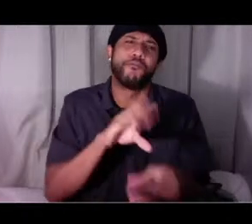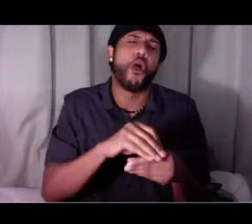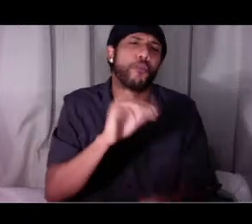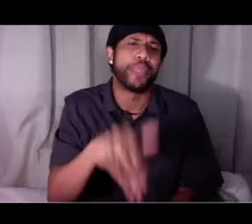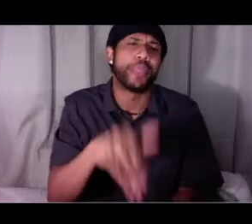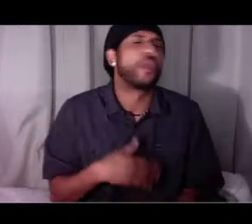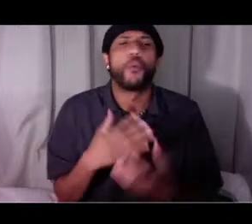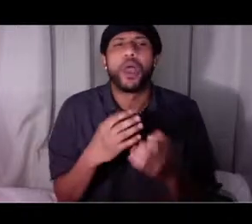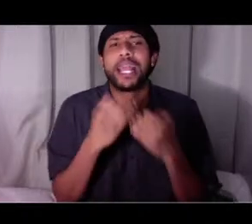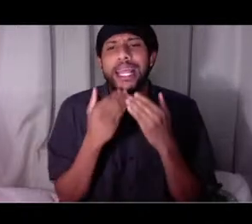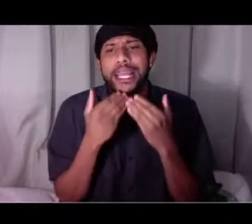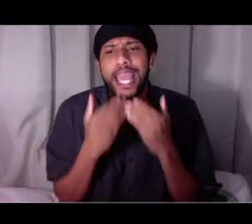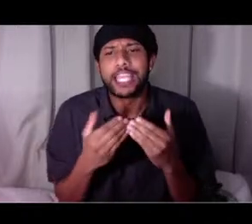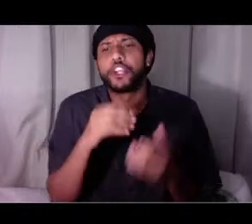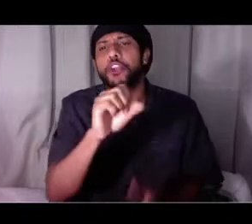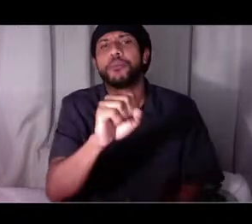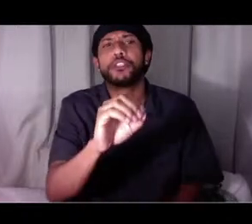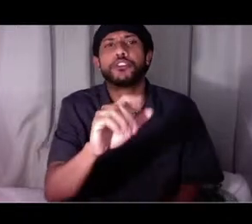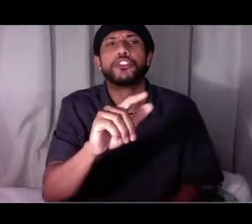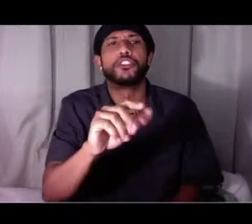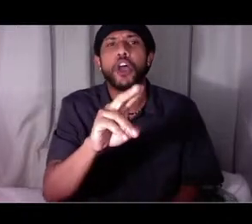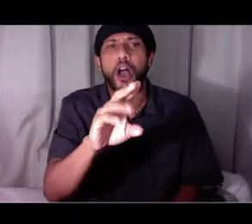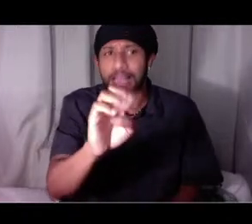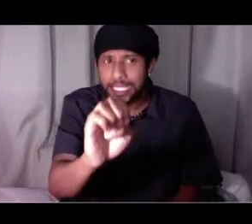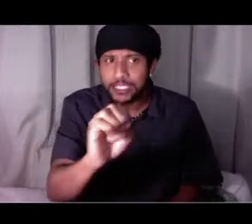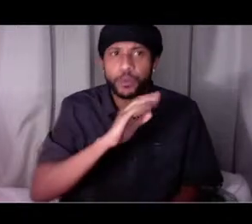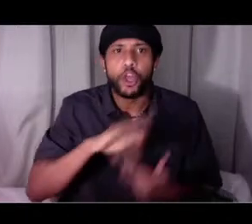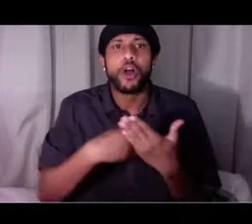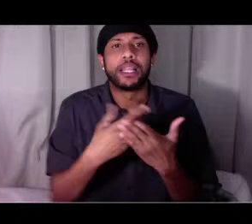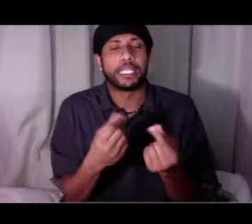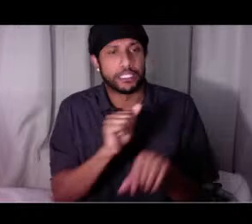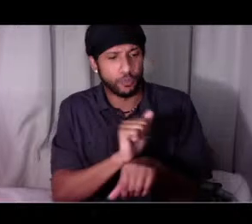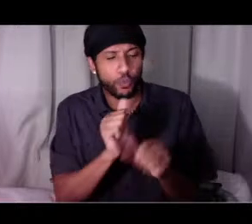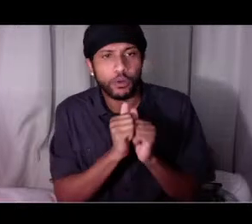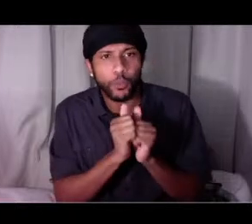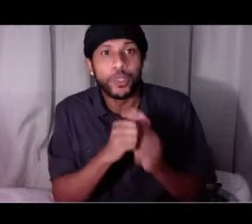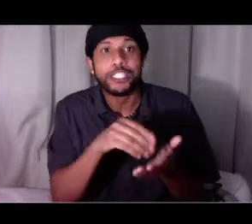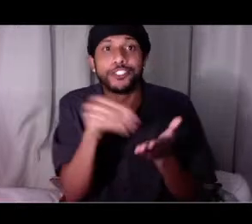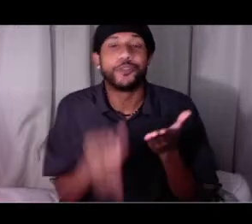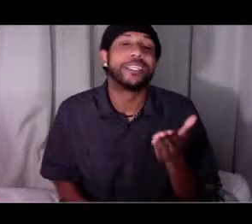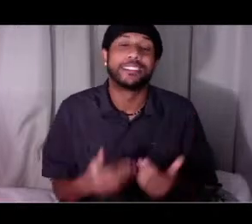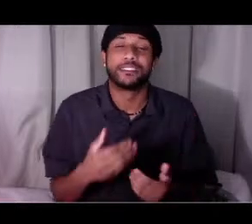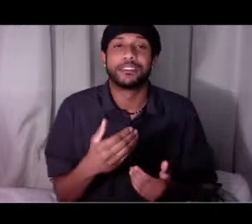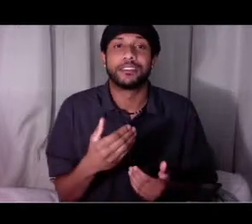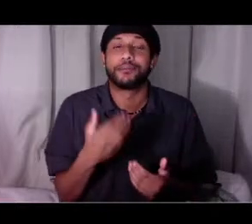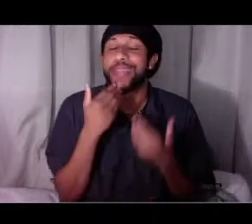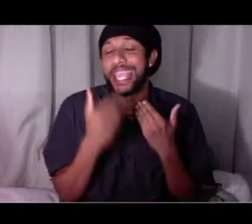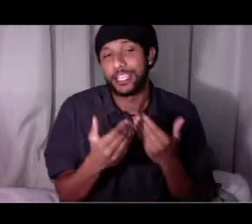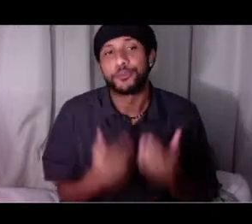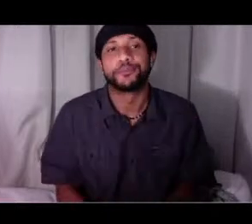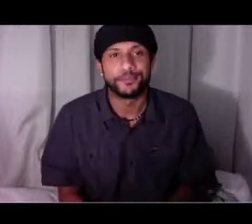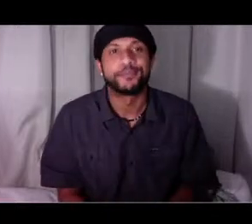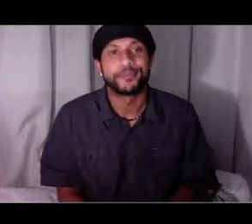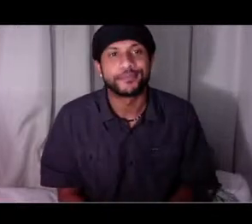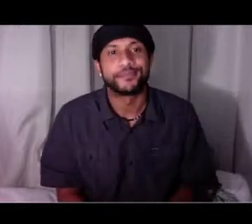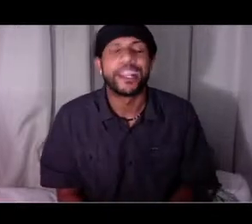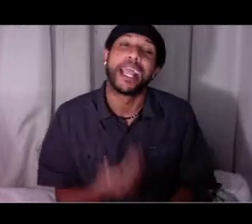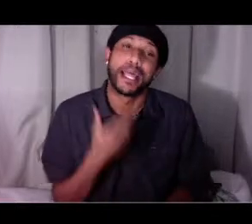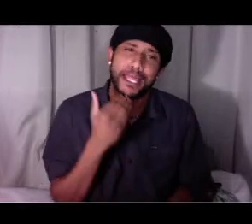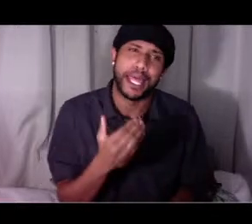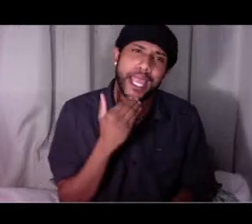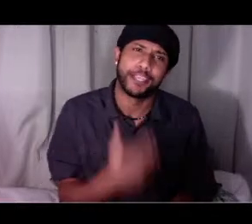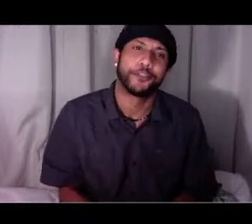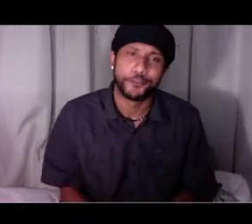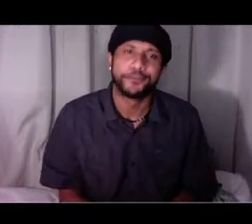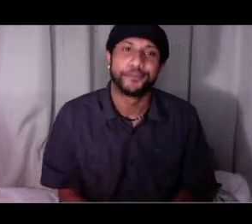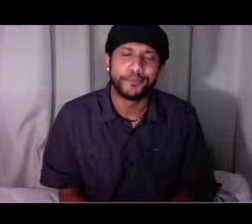definitely want to thank Mr Solace for all that he does with his students as well in ASB thank you thank you for that well deserved thank you Mr